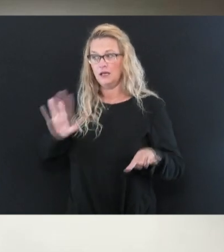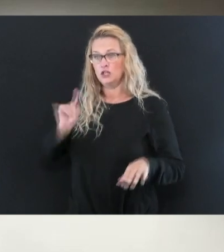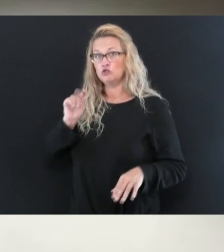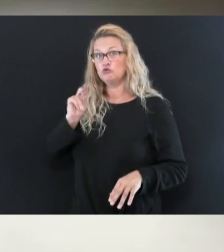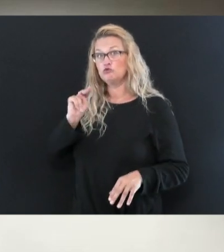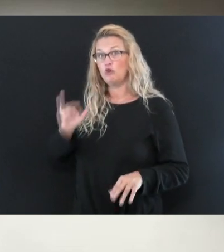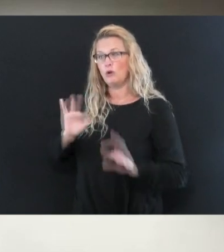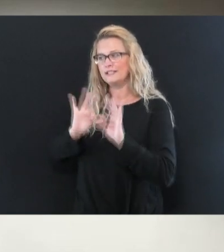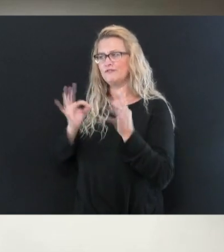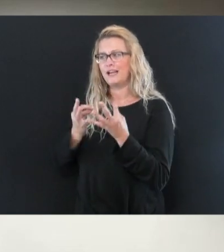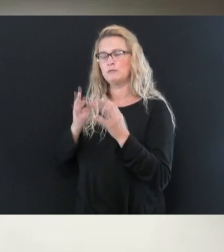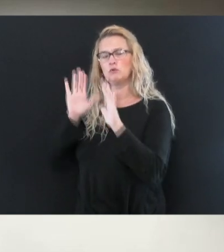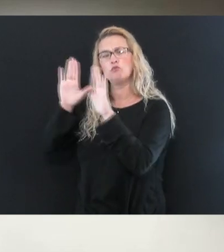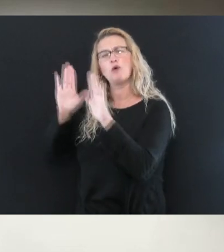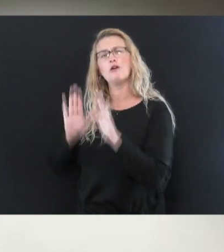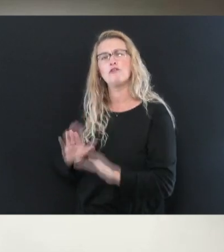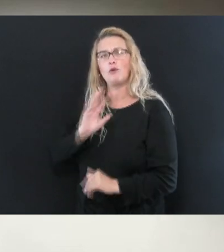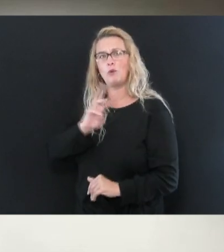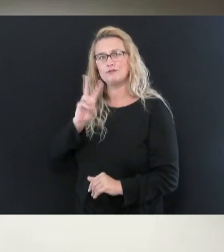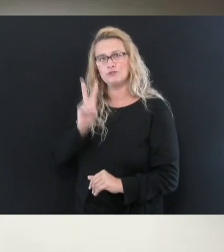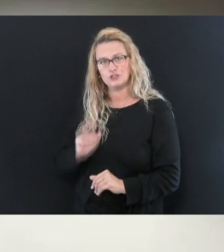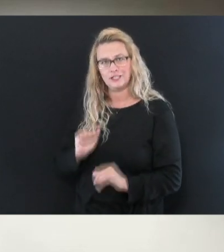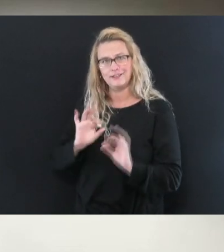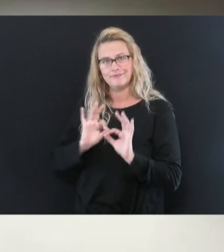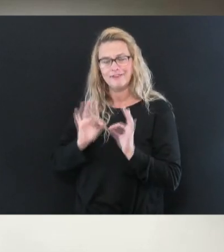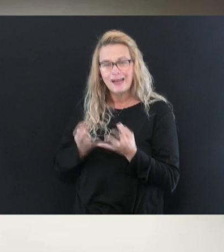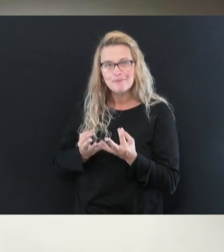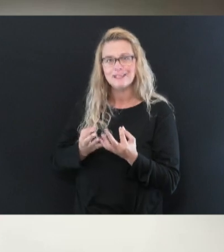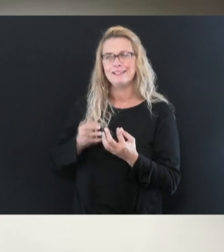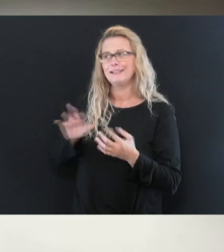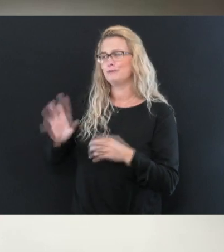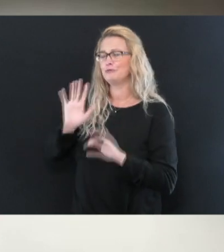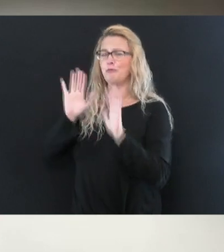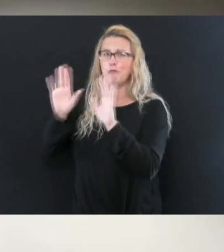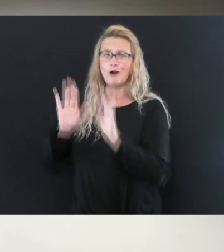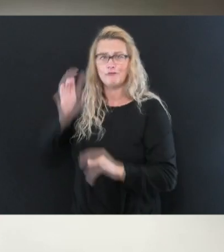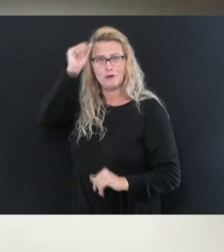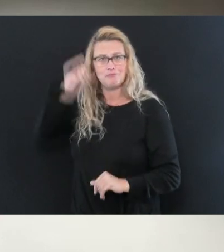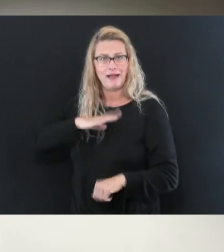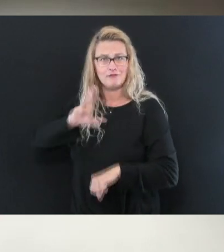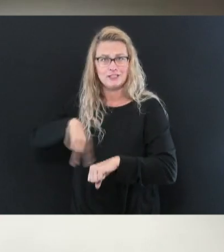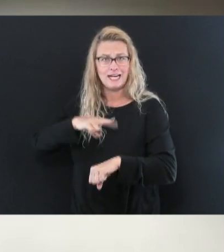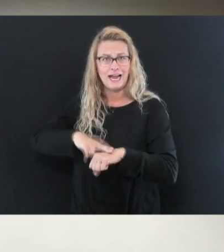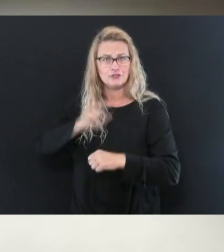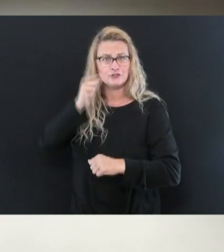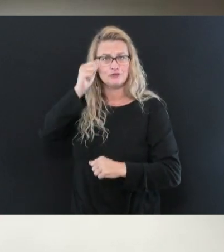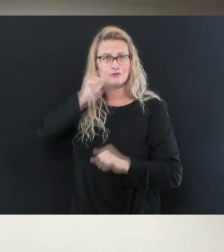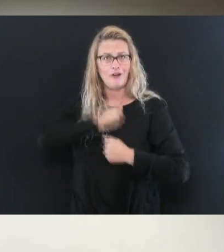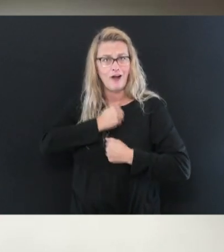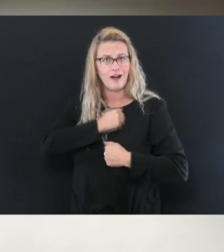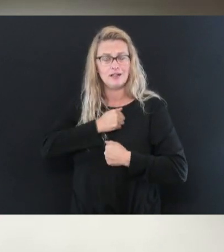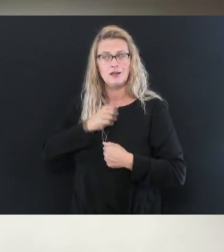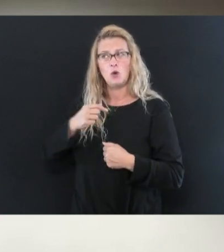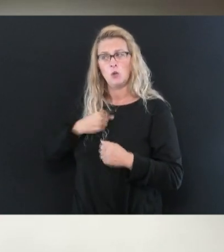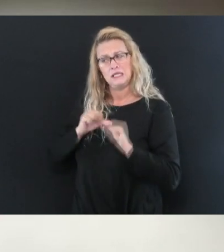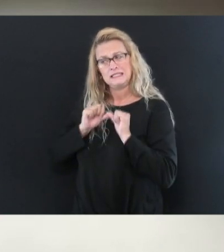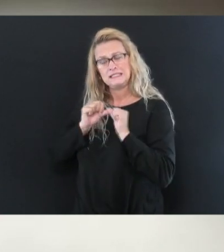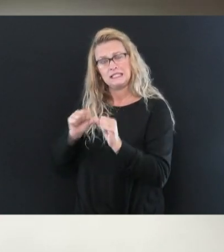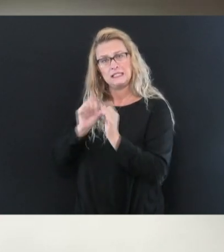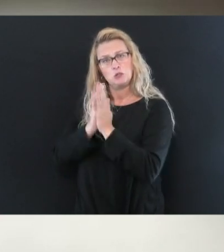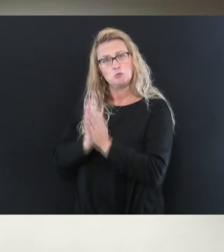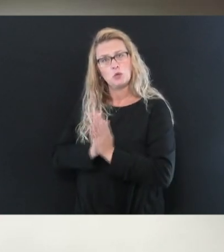a great Guardsman, did a lot of great things for people, and we have you guys in our thoughts and prayers, and